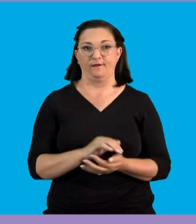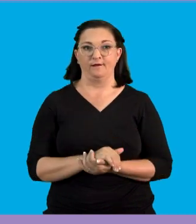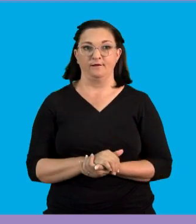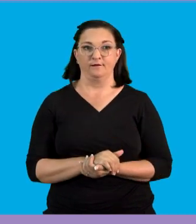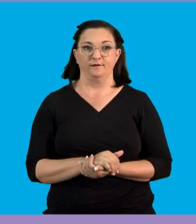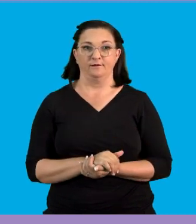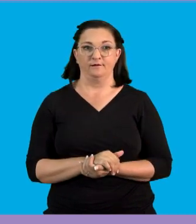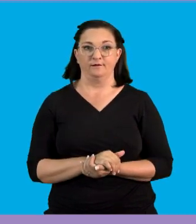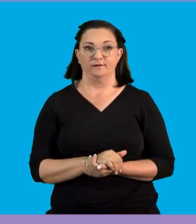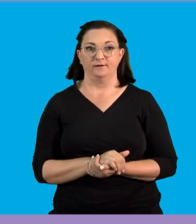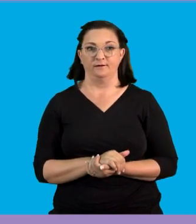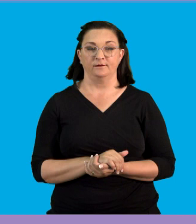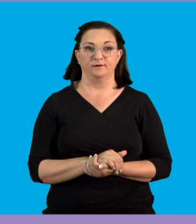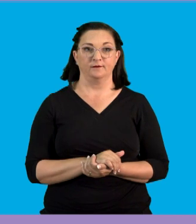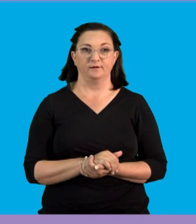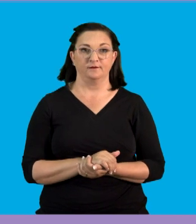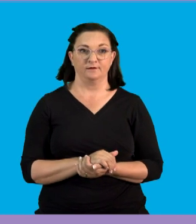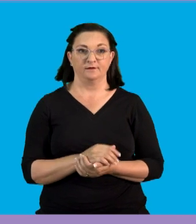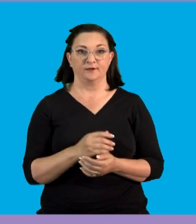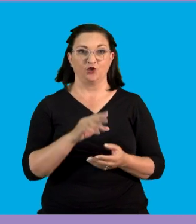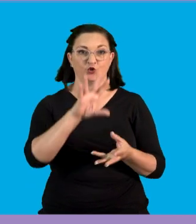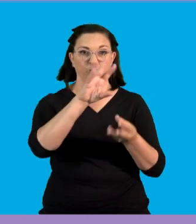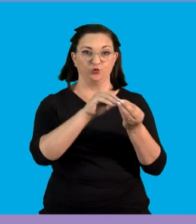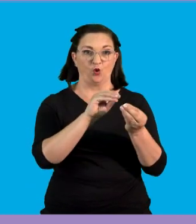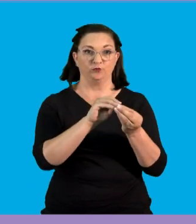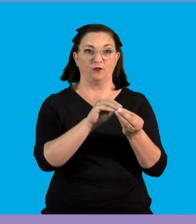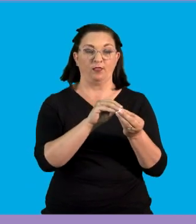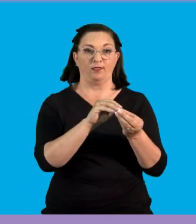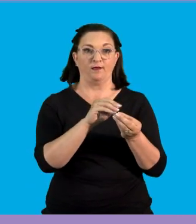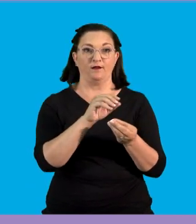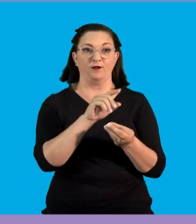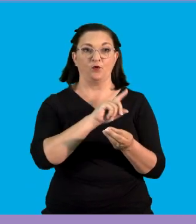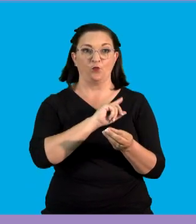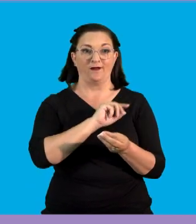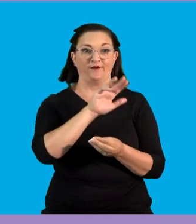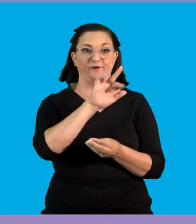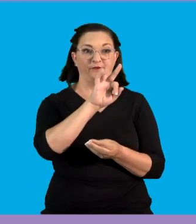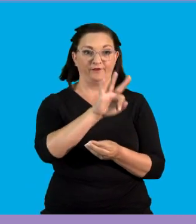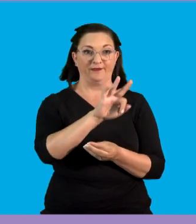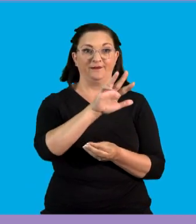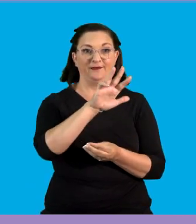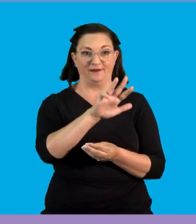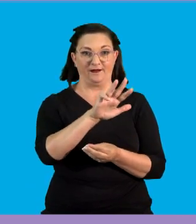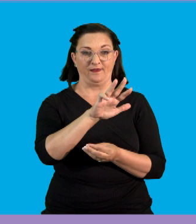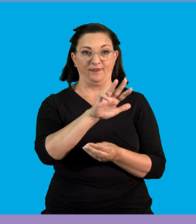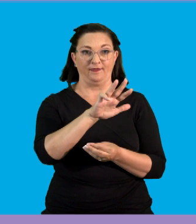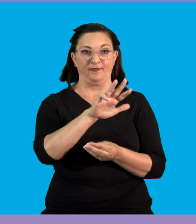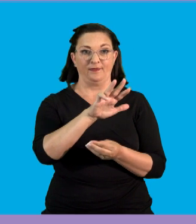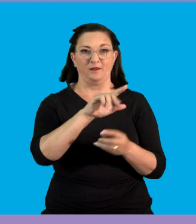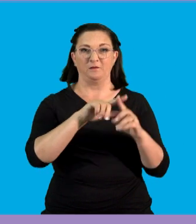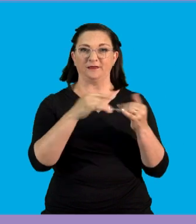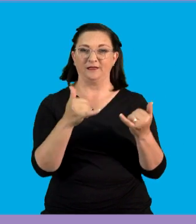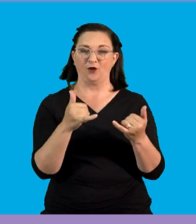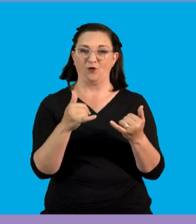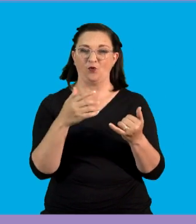pans. So the total that we have here is for 39 pans. But now the company